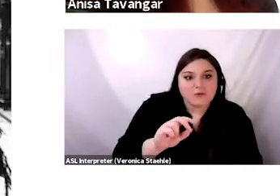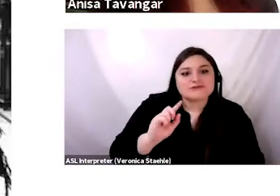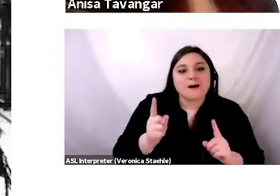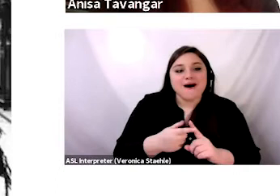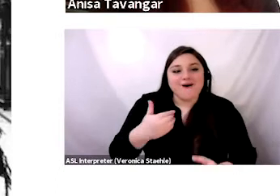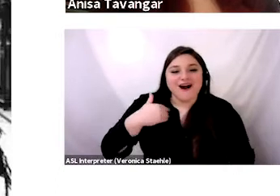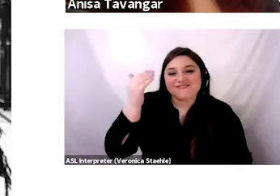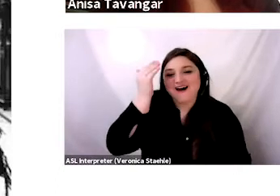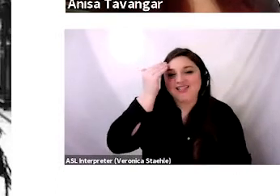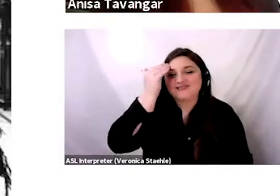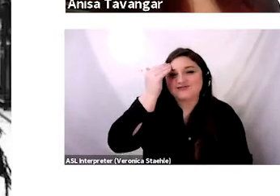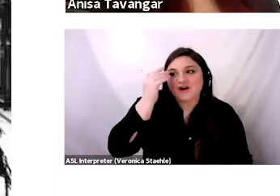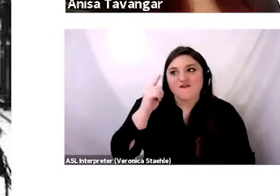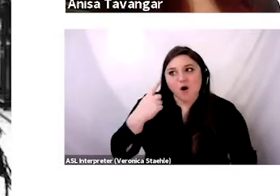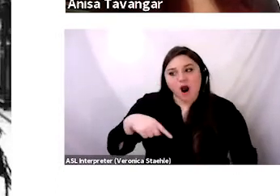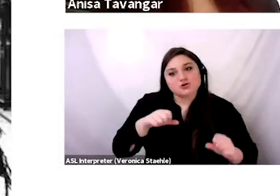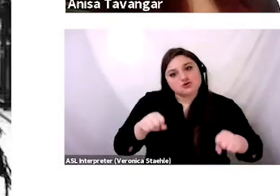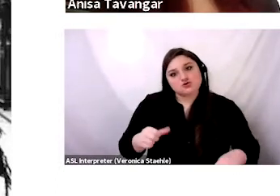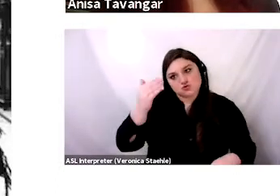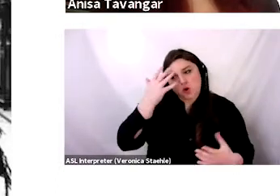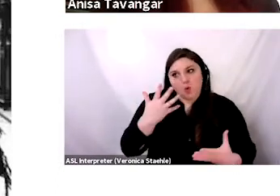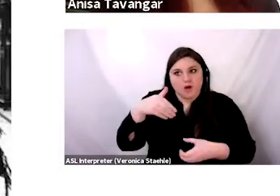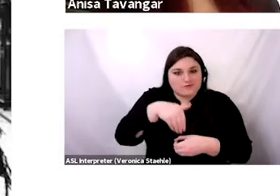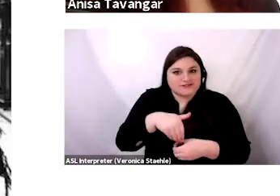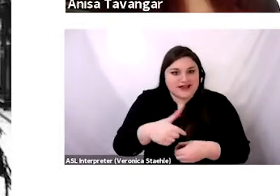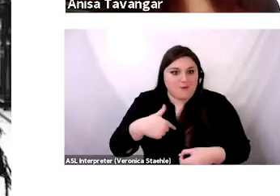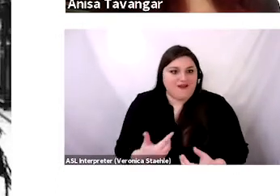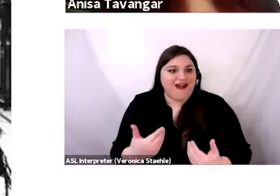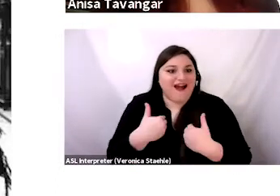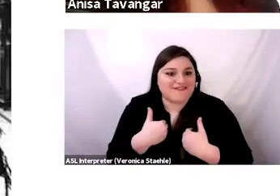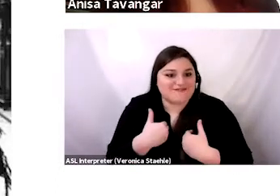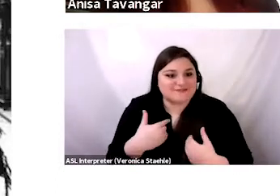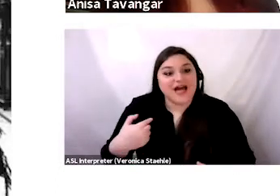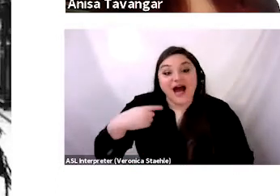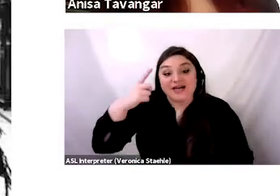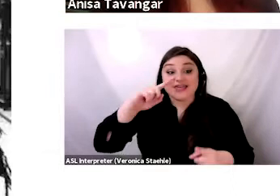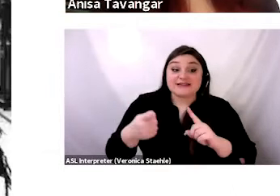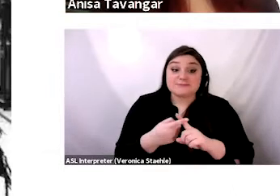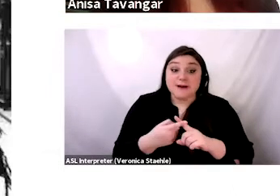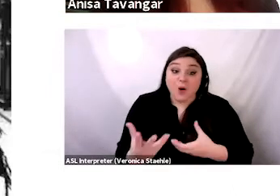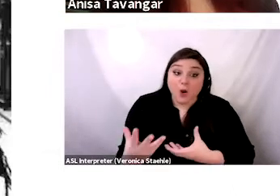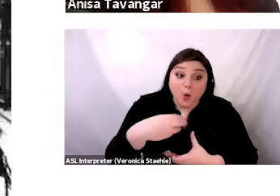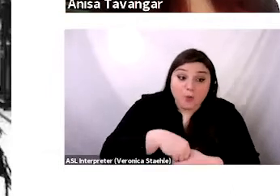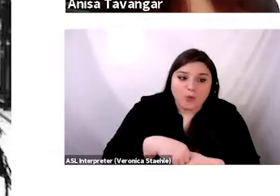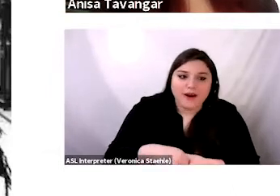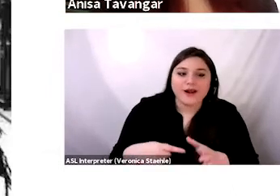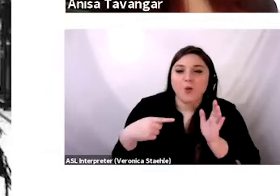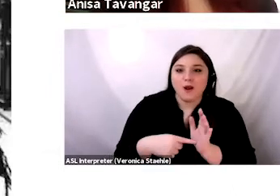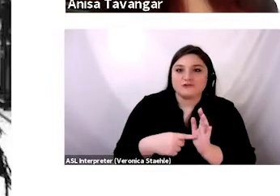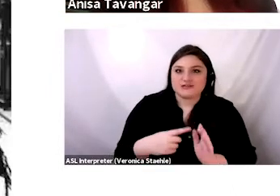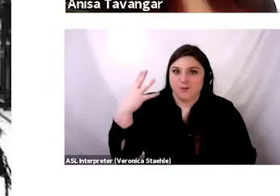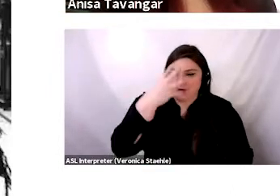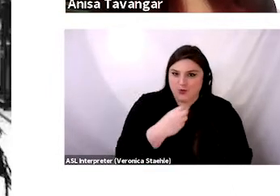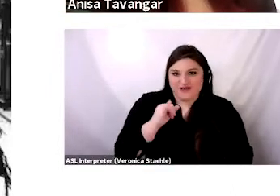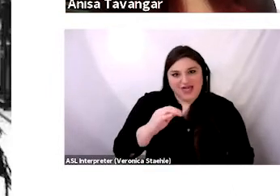humans do, with or without authorities telling us what it is. I think it would exist in any case. The startle